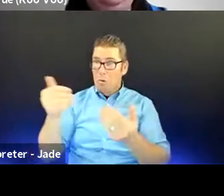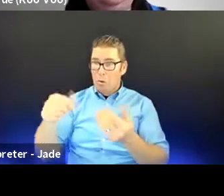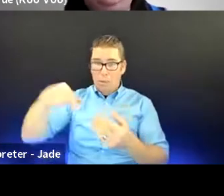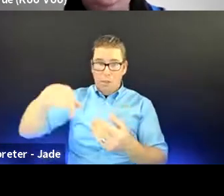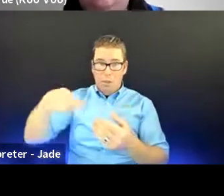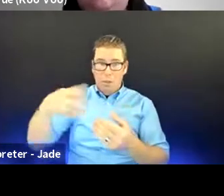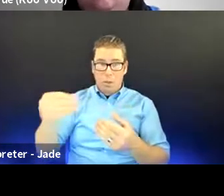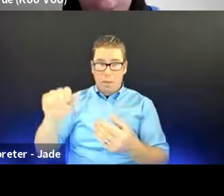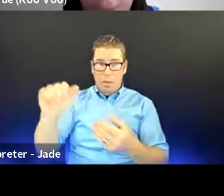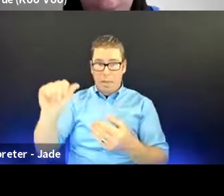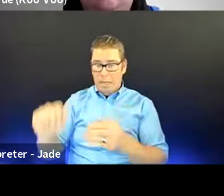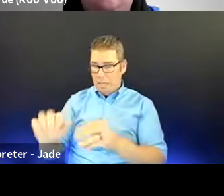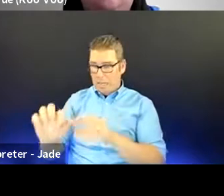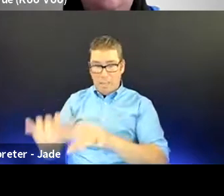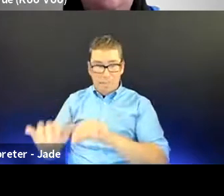box.